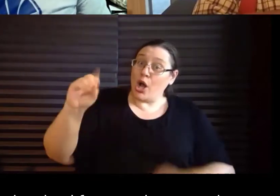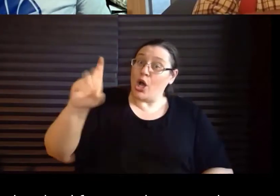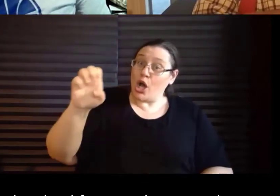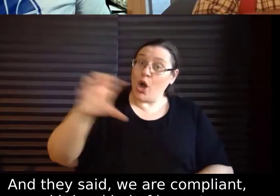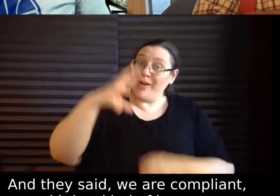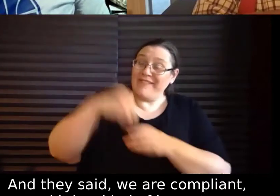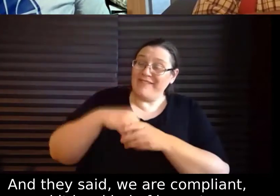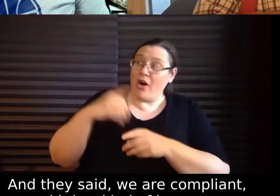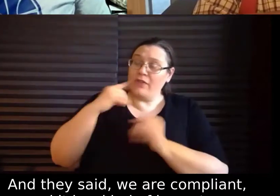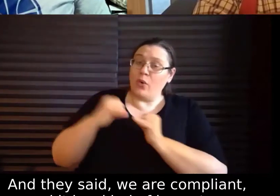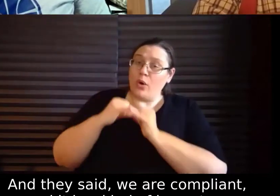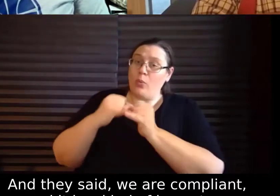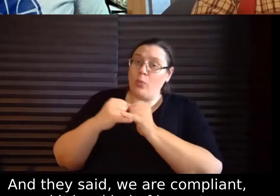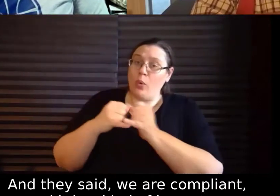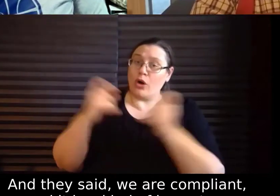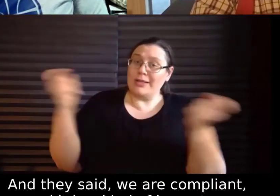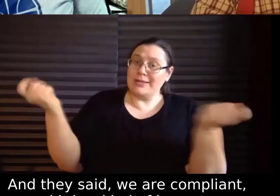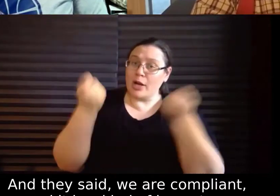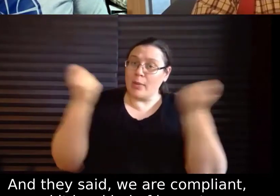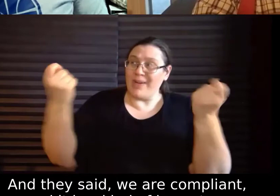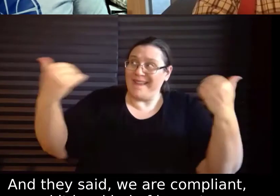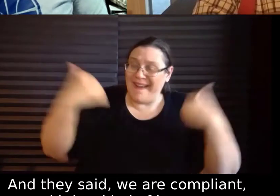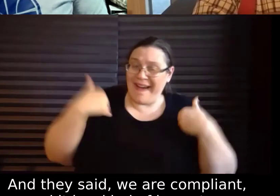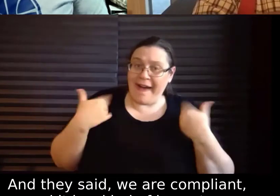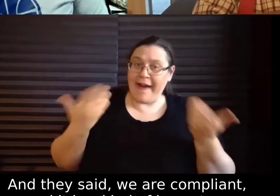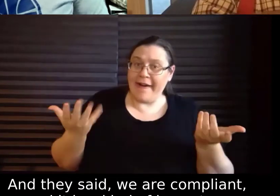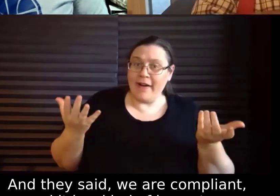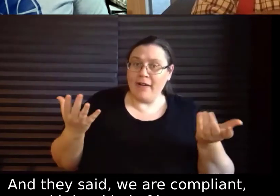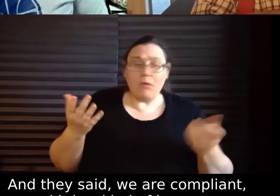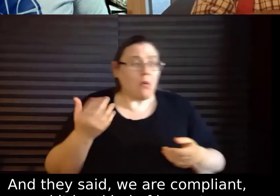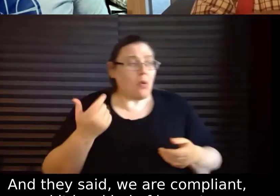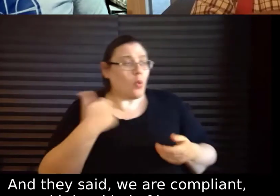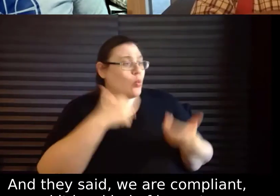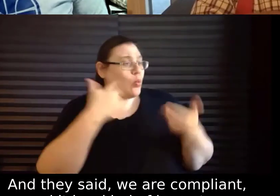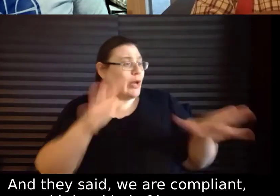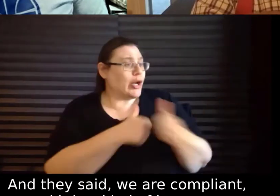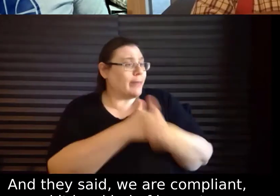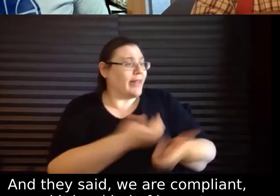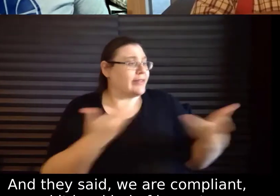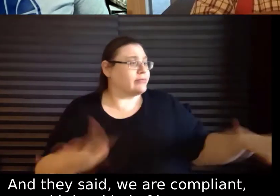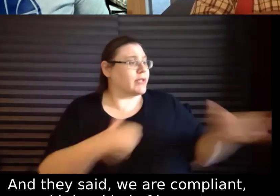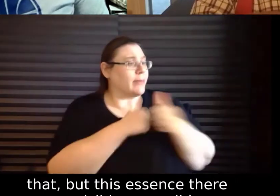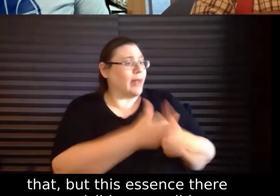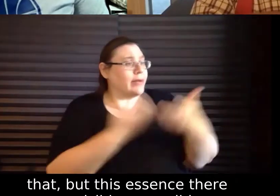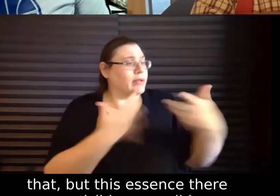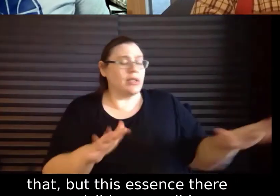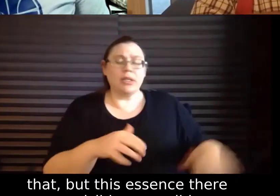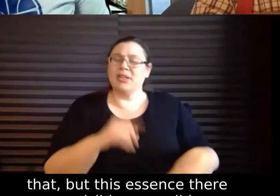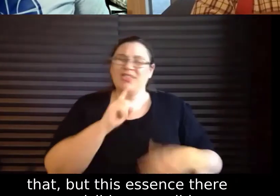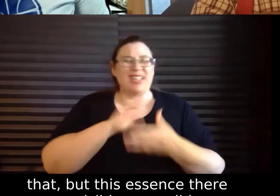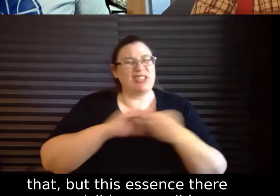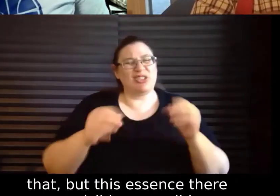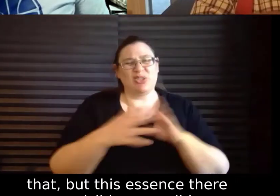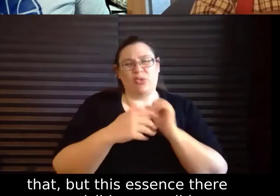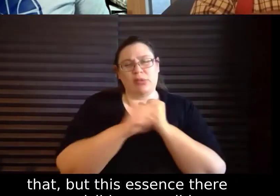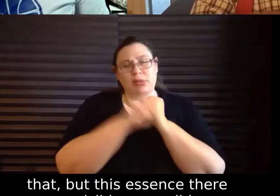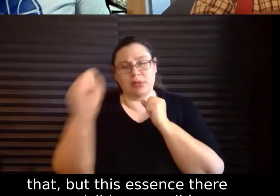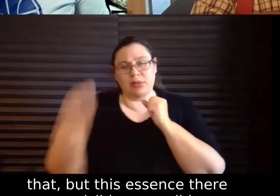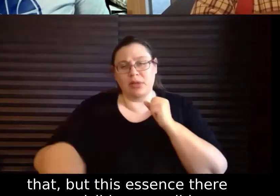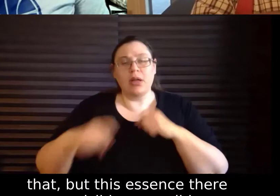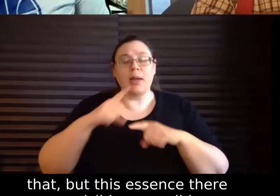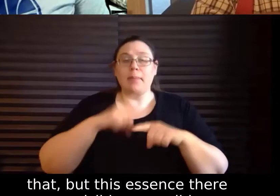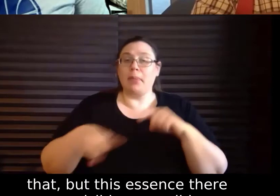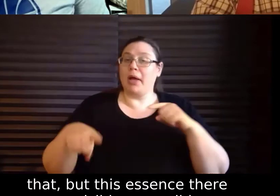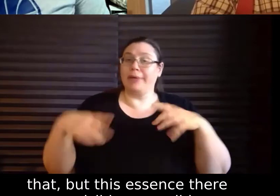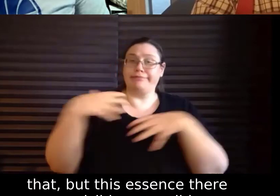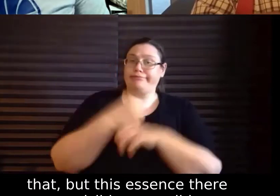ceremonies. And they said, we are compliant. And it's a kind of a long story that, but in essence,